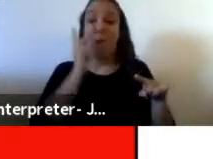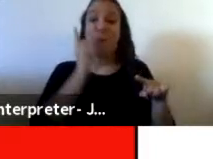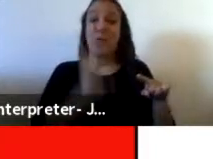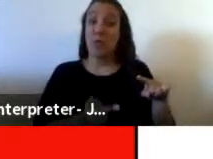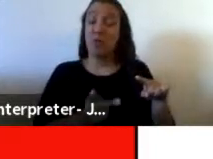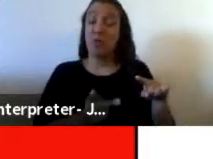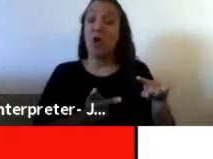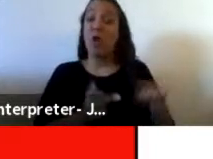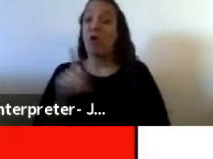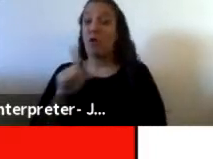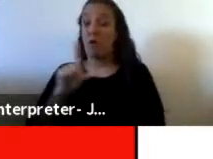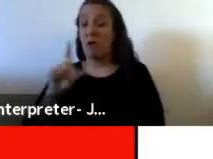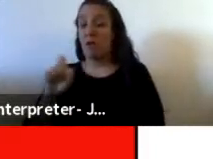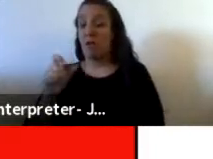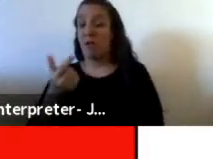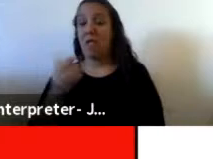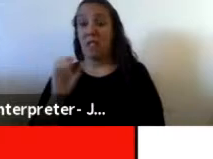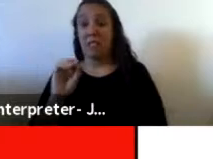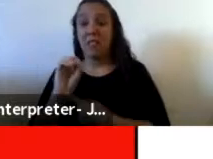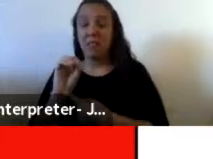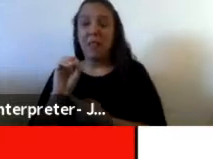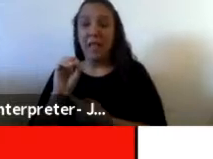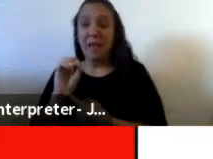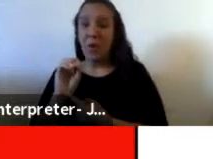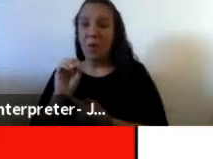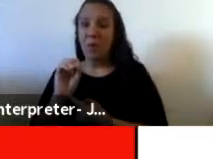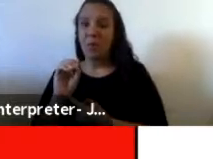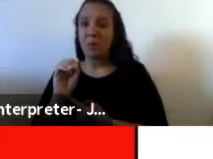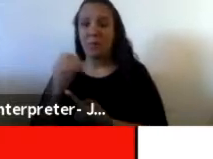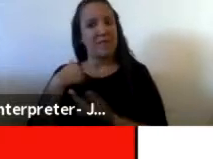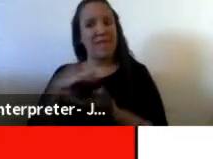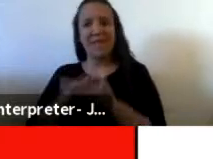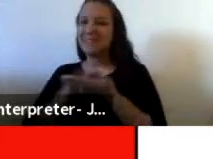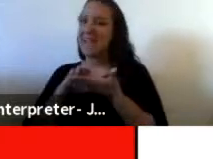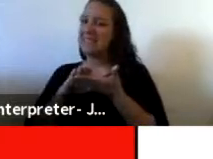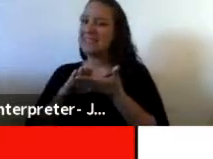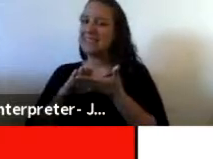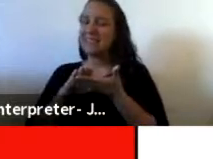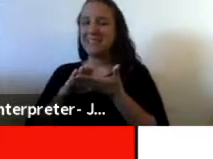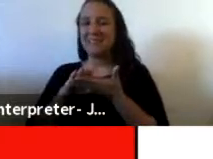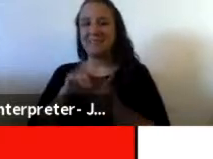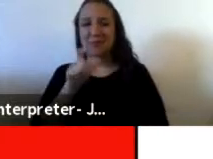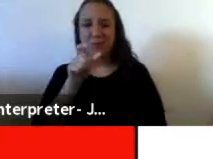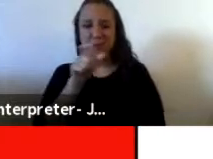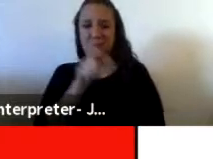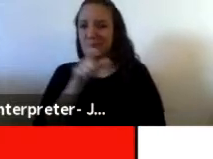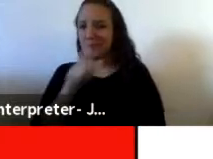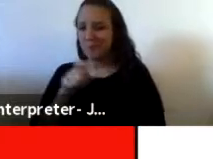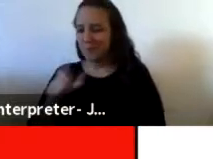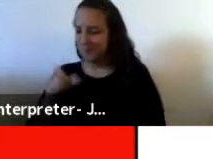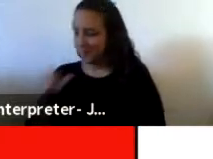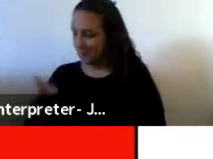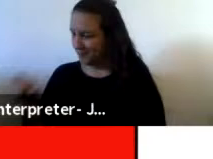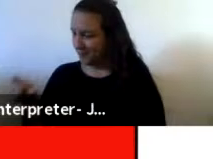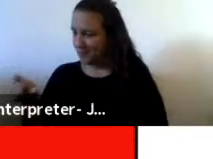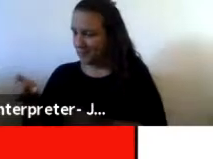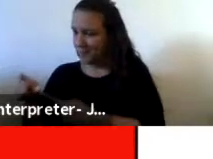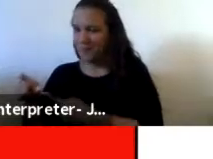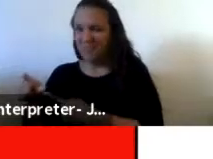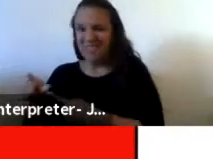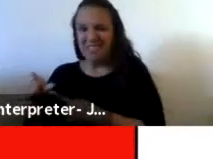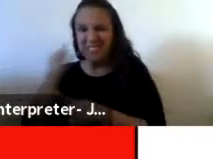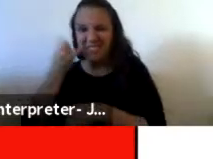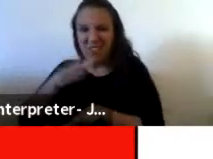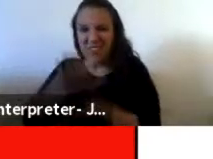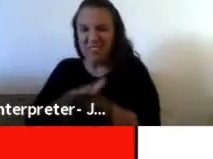Lego, and Lego actually, when they started, you know, they've got those nice little pieces of items that actually hurt when you step on